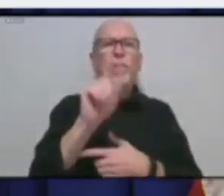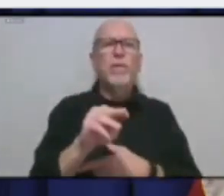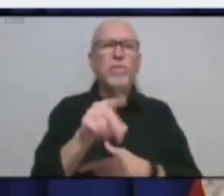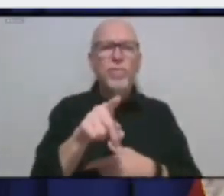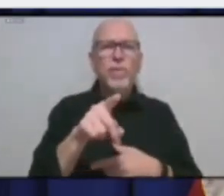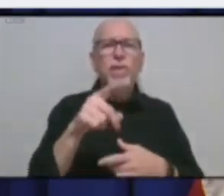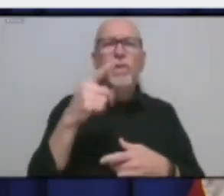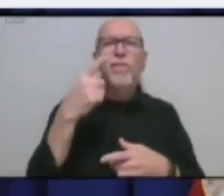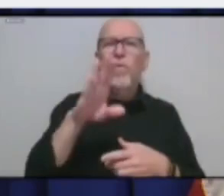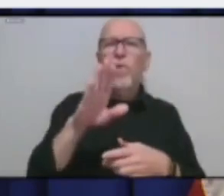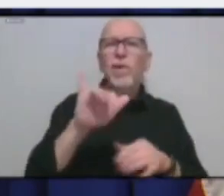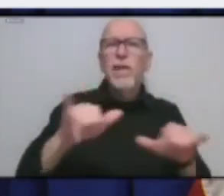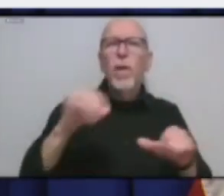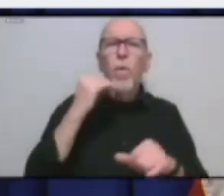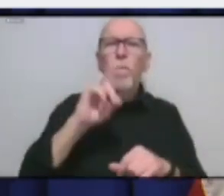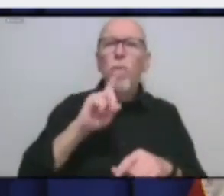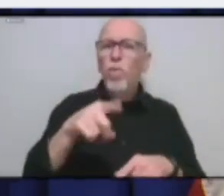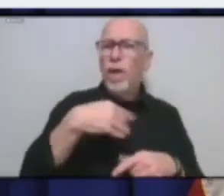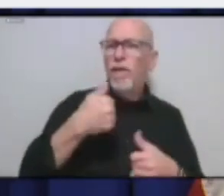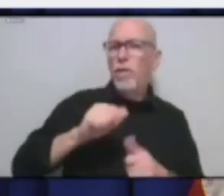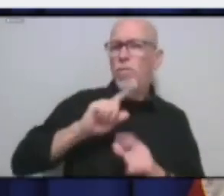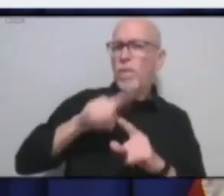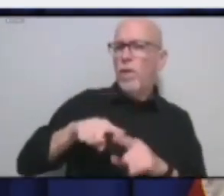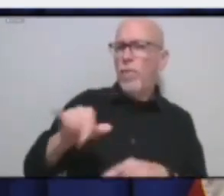orders. Any sort of reaction to that?